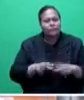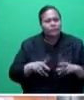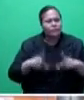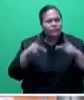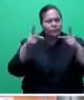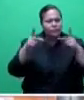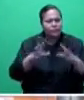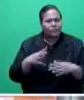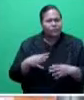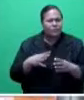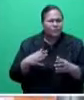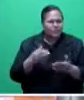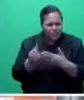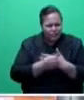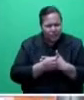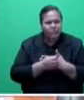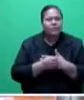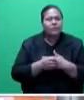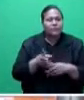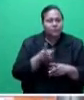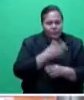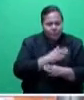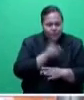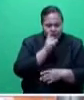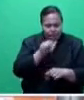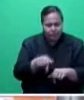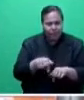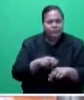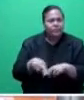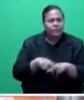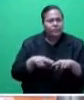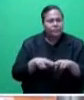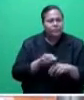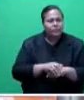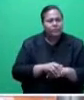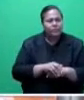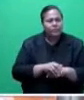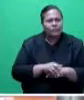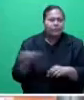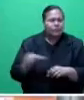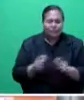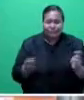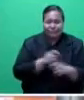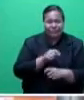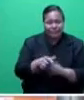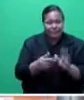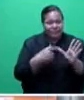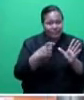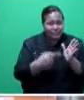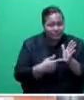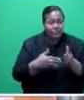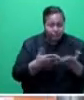Fijians in the modern workforce. The Bill before us, Mr Speaker, sir, seeks to amend the Act to achieve two key policy objectives,